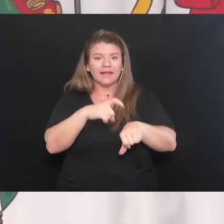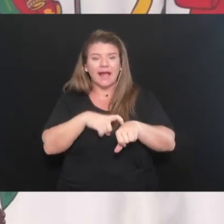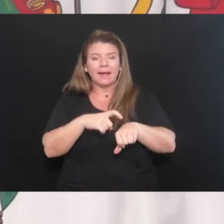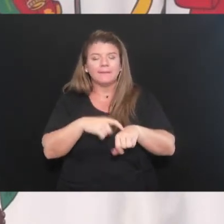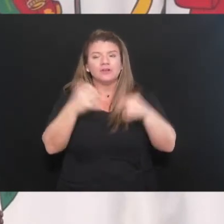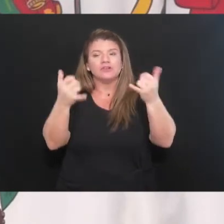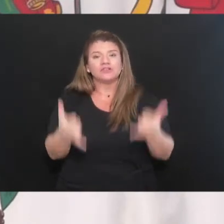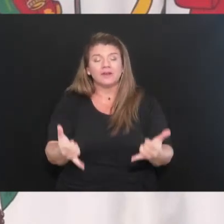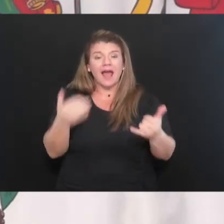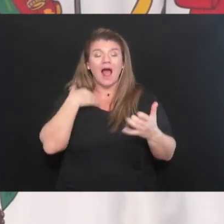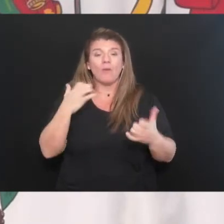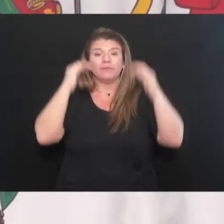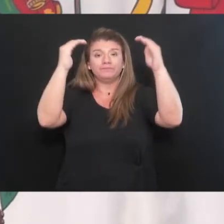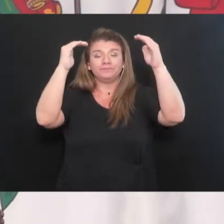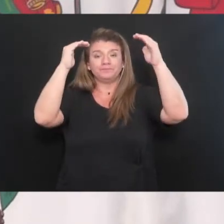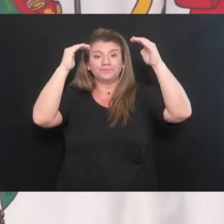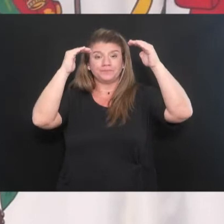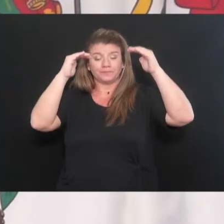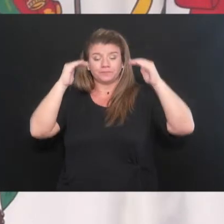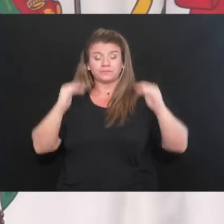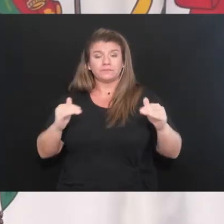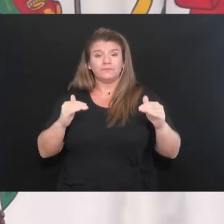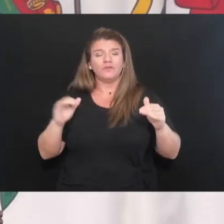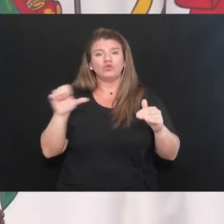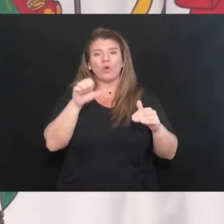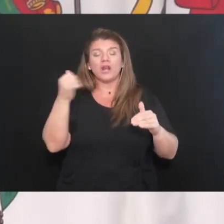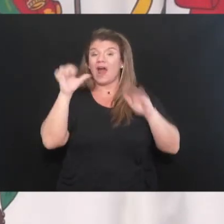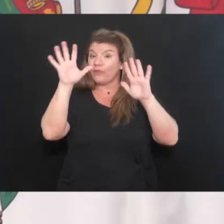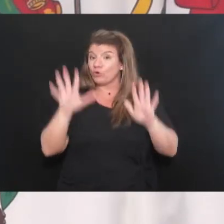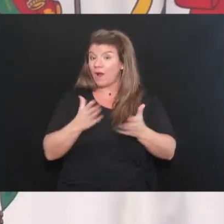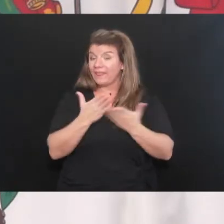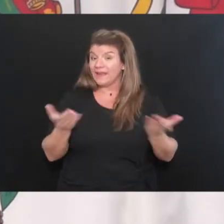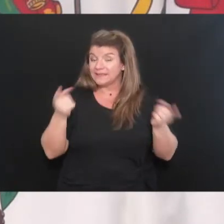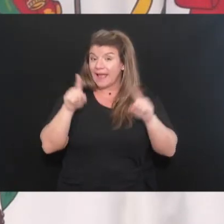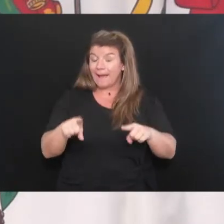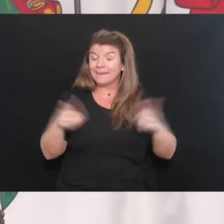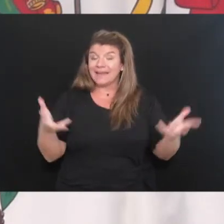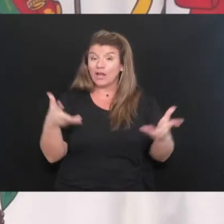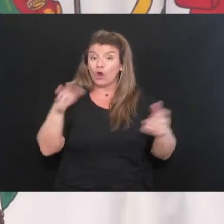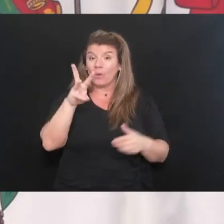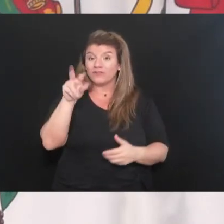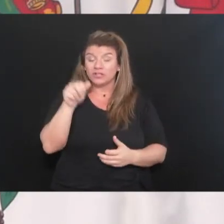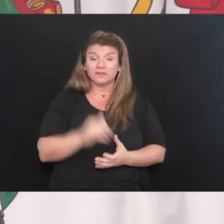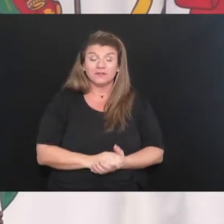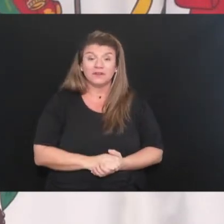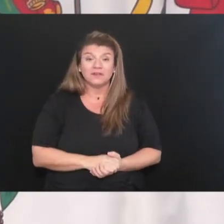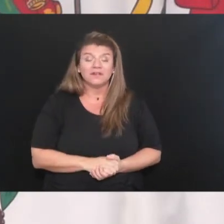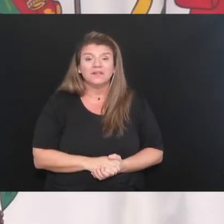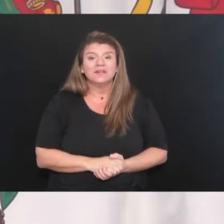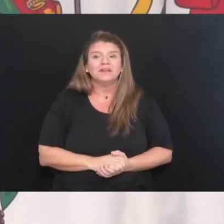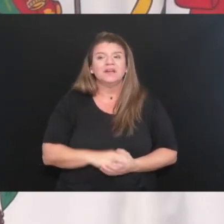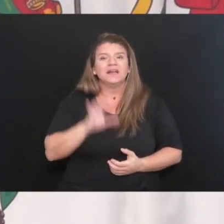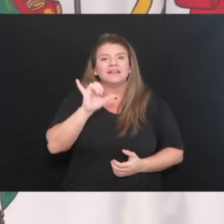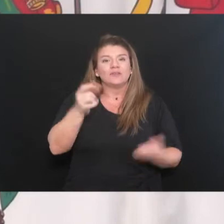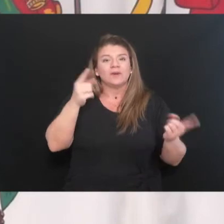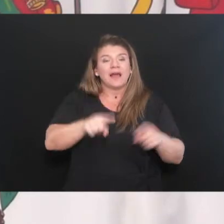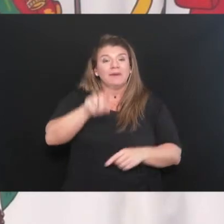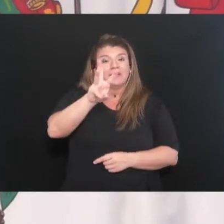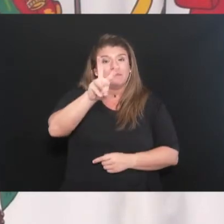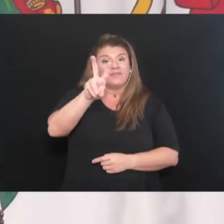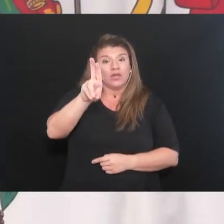move from that. I want to move to another great thing that's happening in West Virginia right now, and that's what's happened at